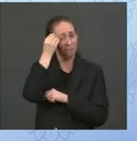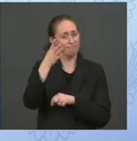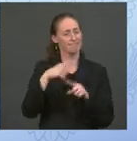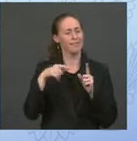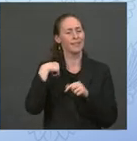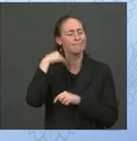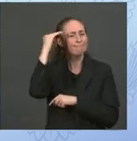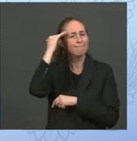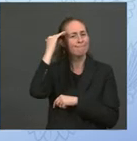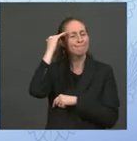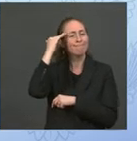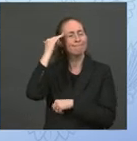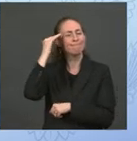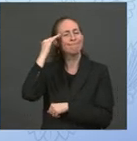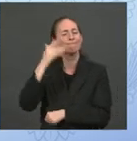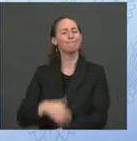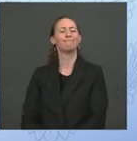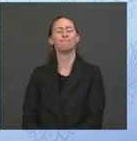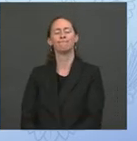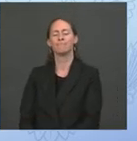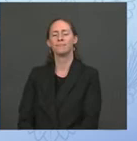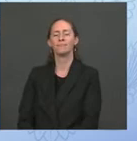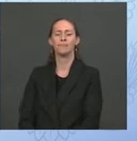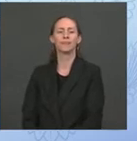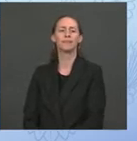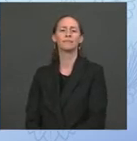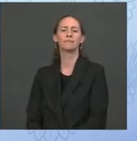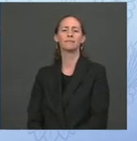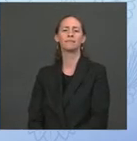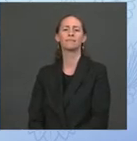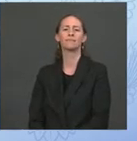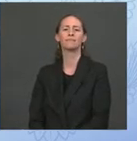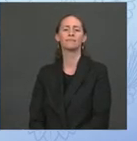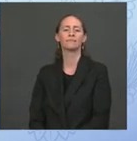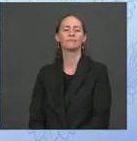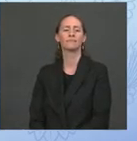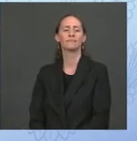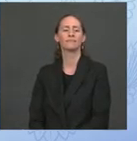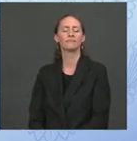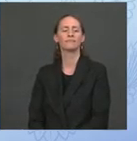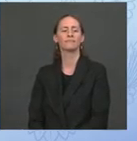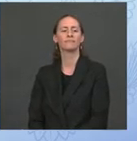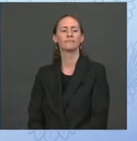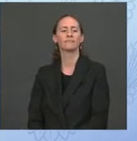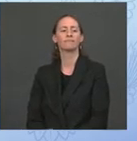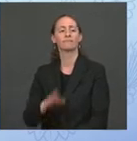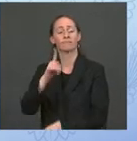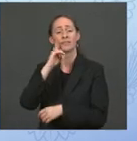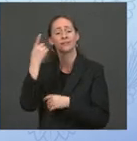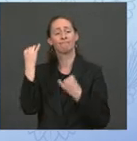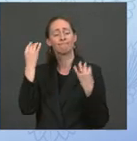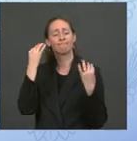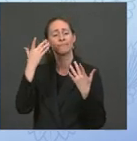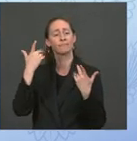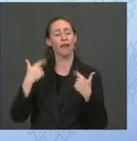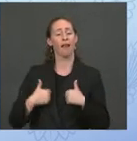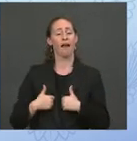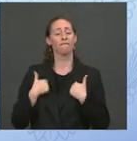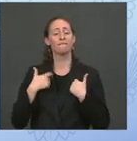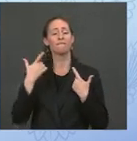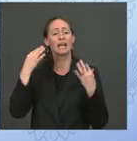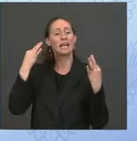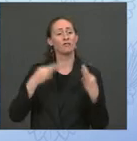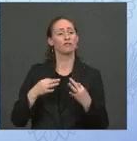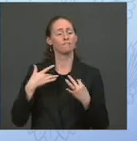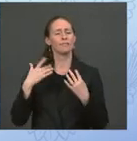think about, I bet, you know, I look at every important decision I made in my life. I ask